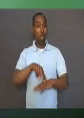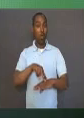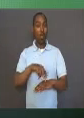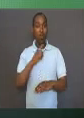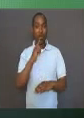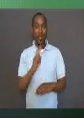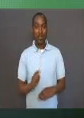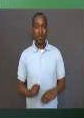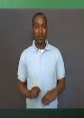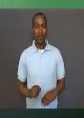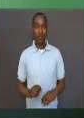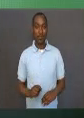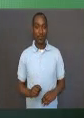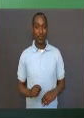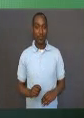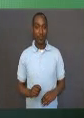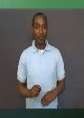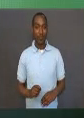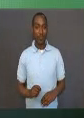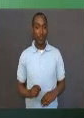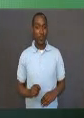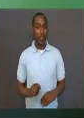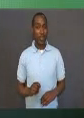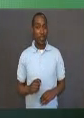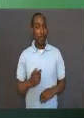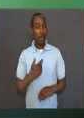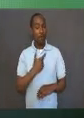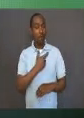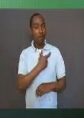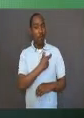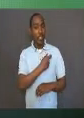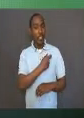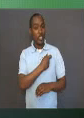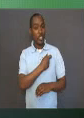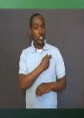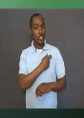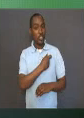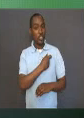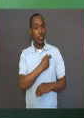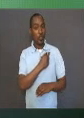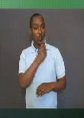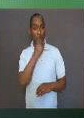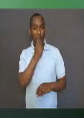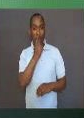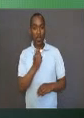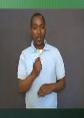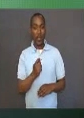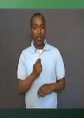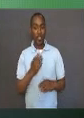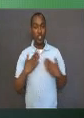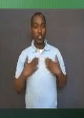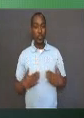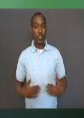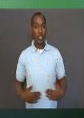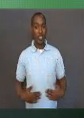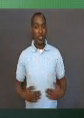disease. By administering vaccinations, the body learns how the